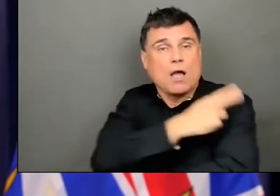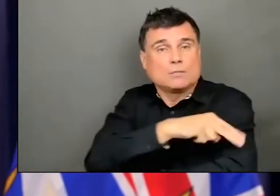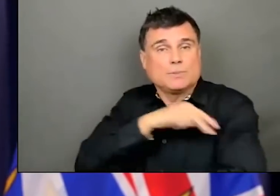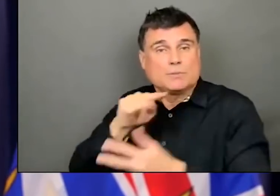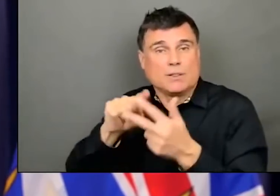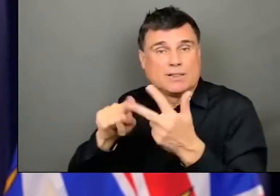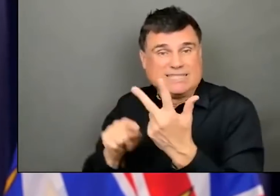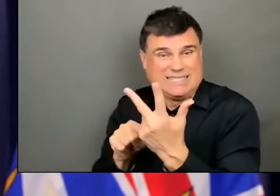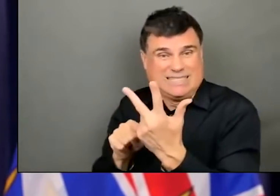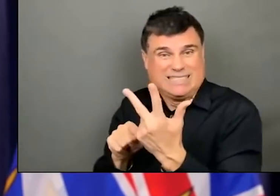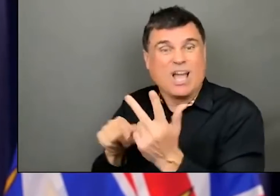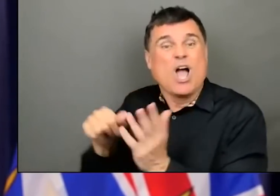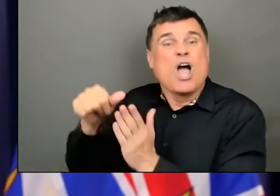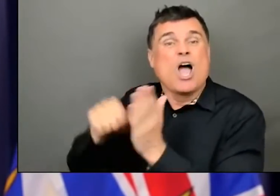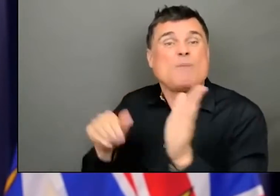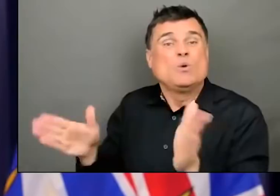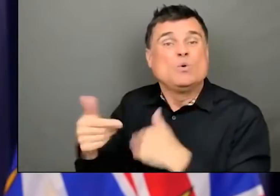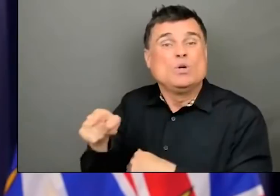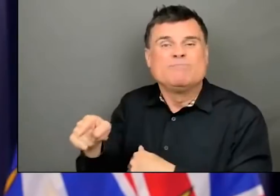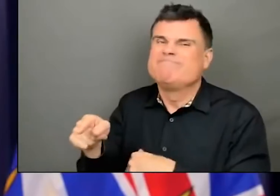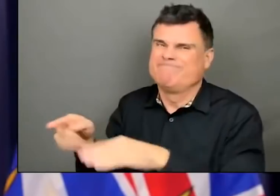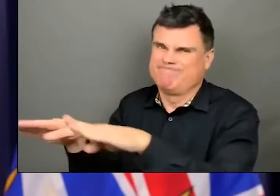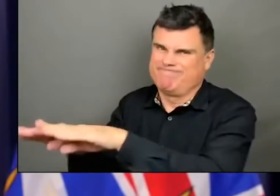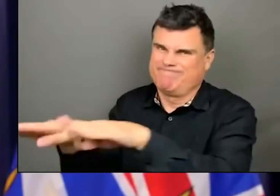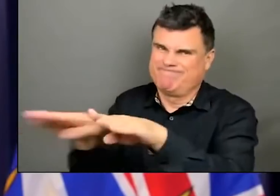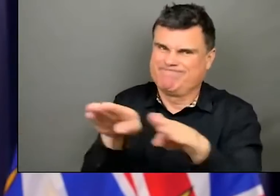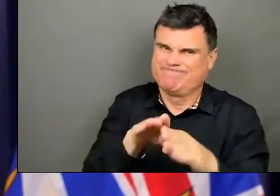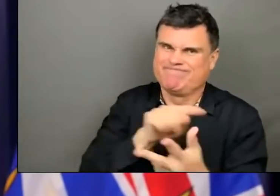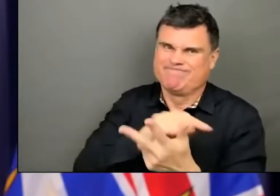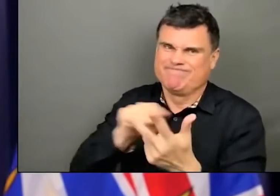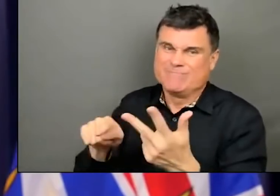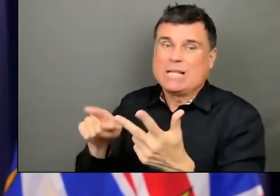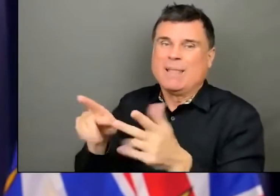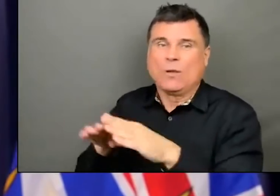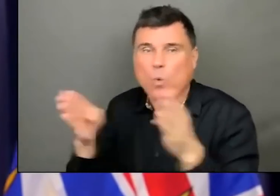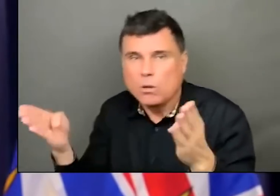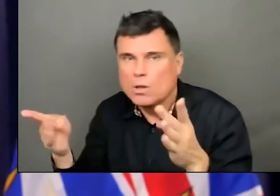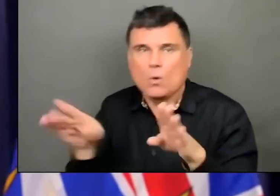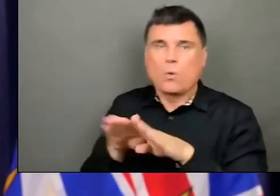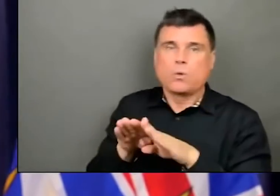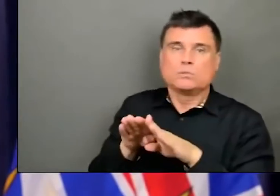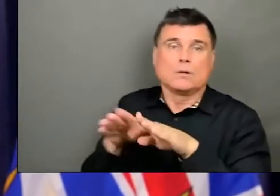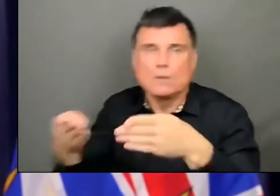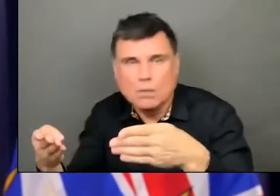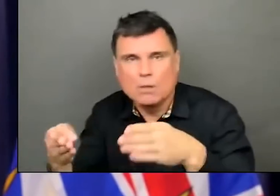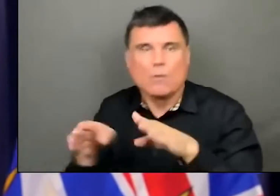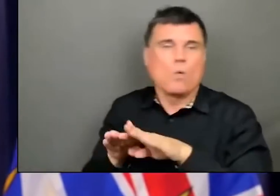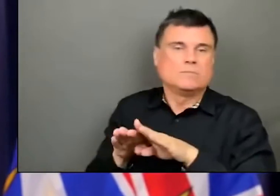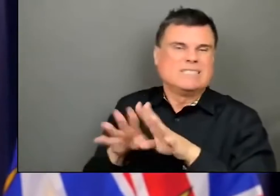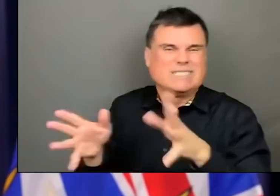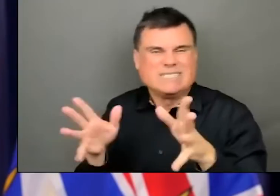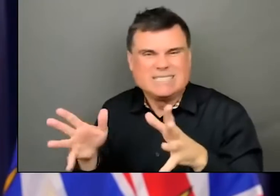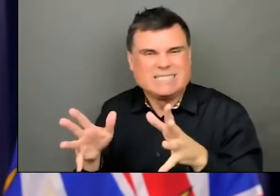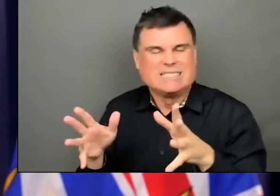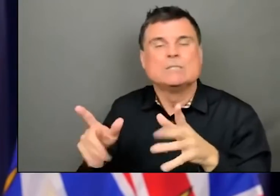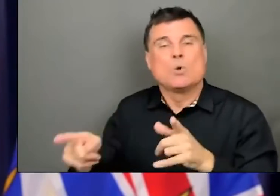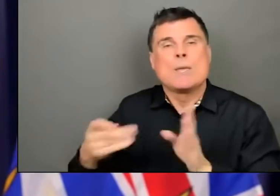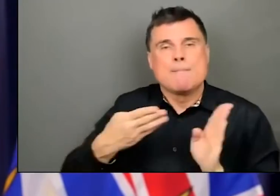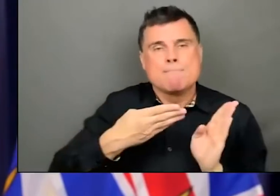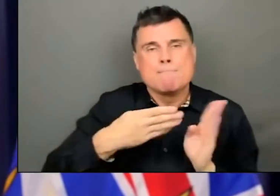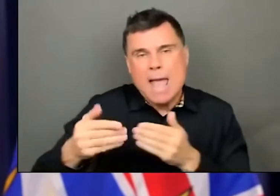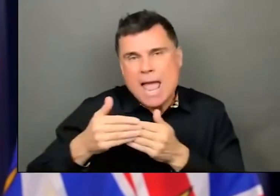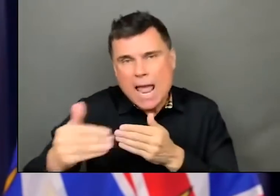rooms beginning in the new year at Richmond Hospital and in February at St. Paul's, Lionsgate, and Mount St.